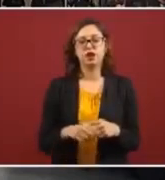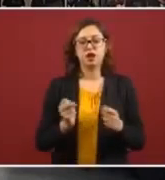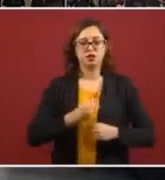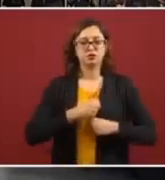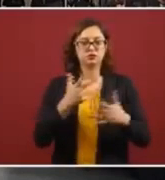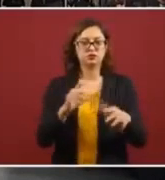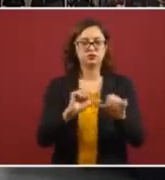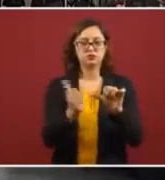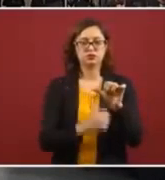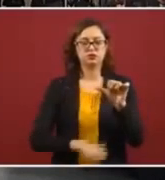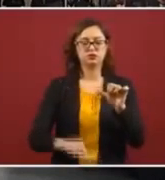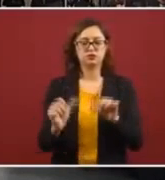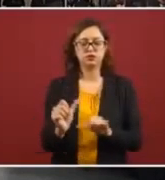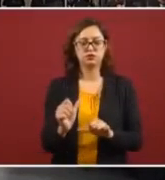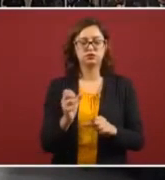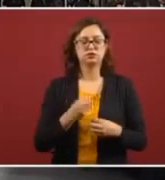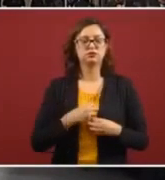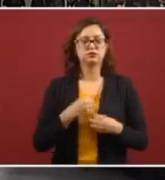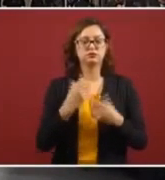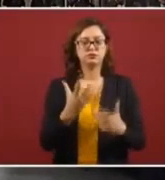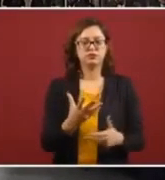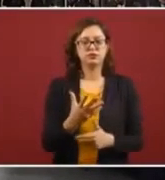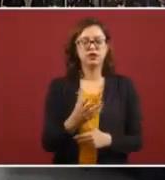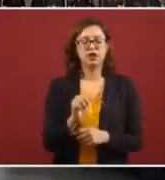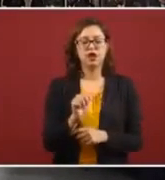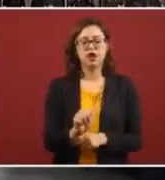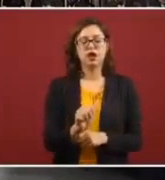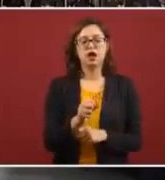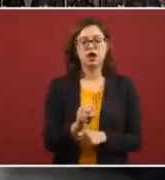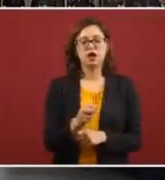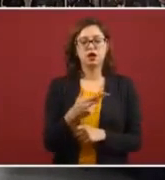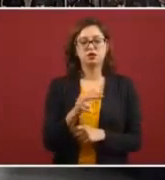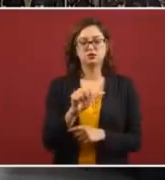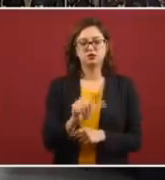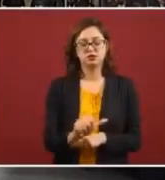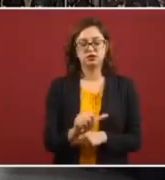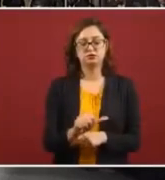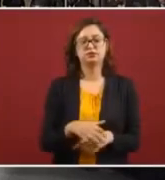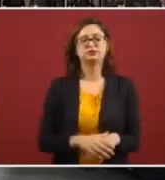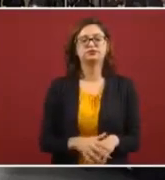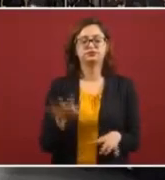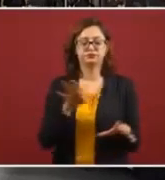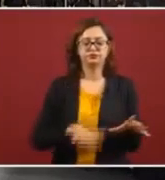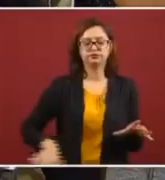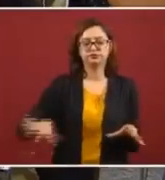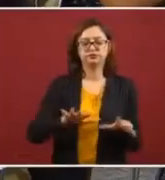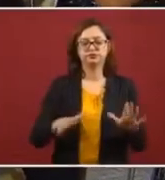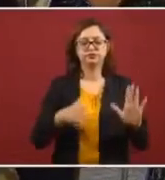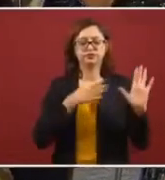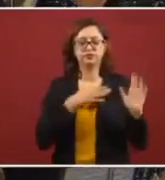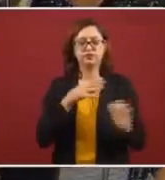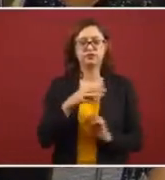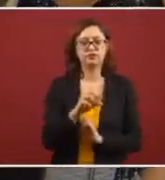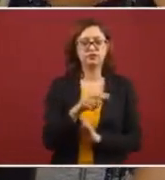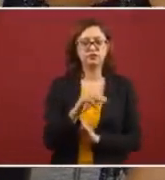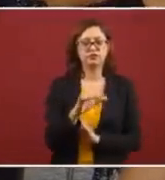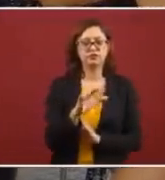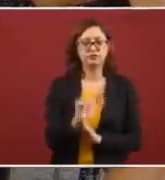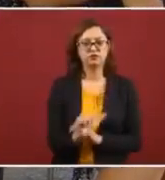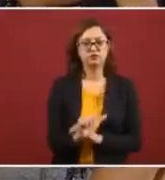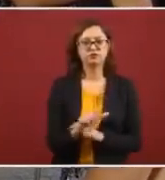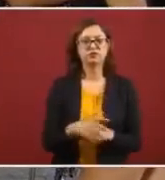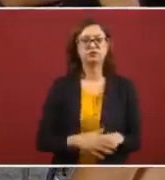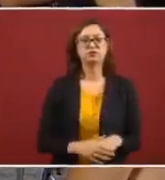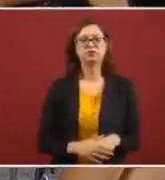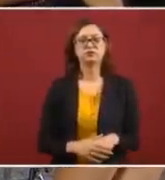Hernández. She's in the academic. En compromiso social, okay. Mónica Morán Padilla. So these